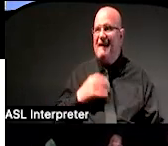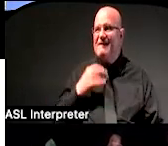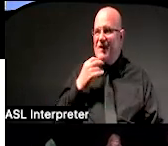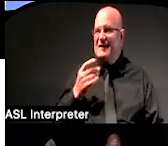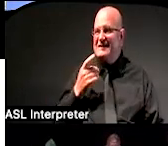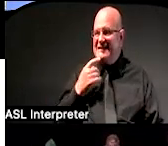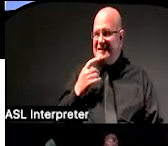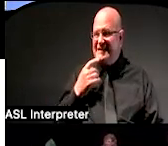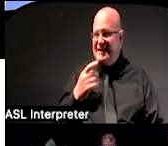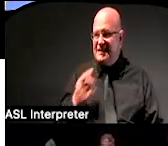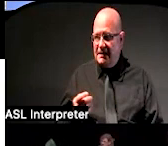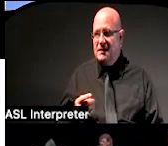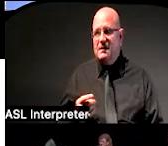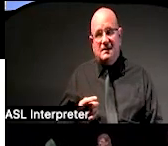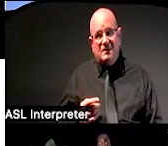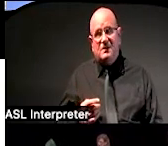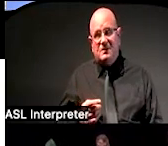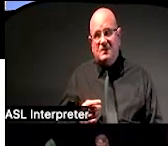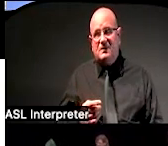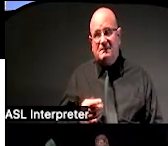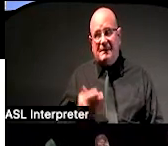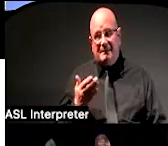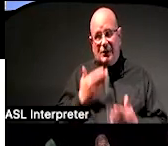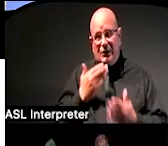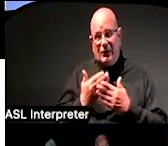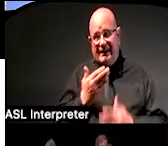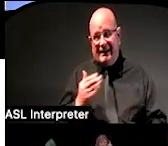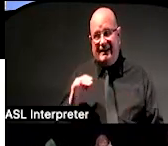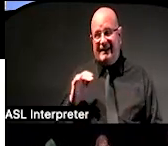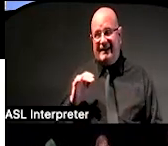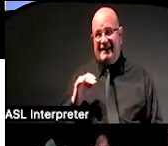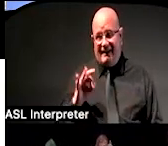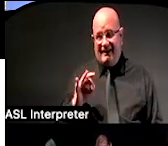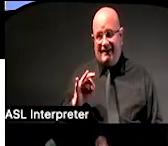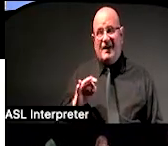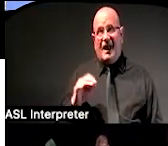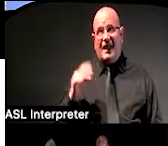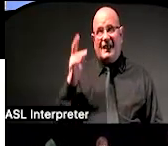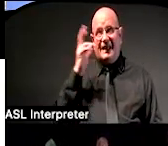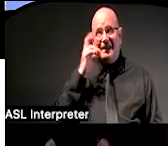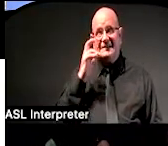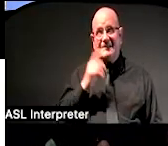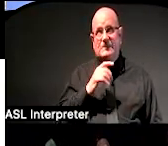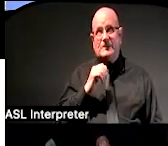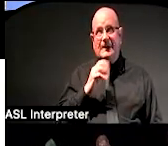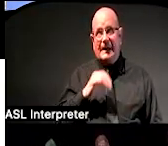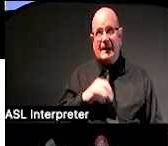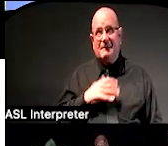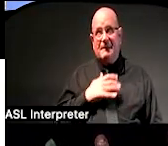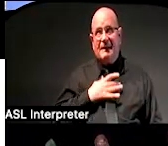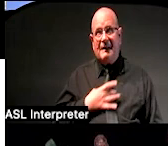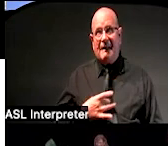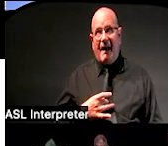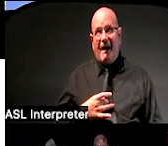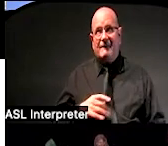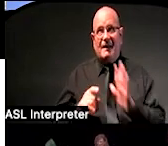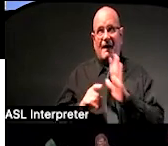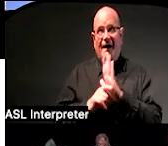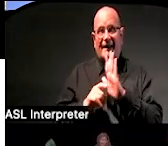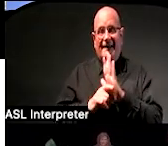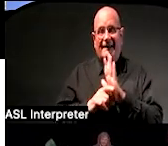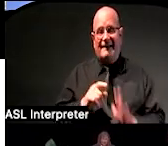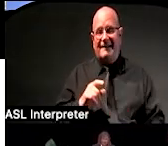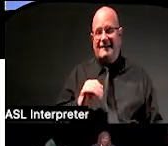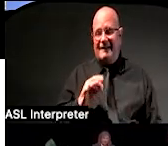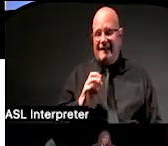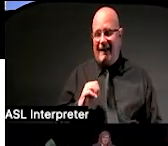saying, boy, that might have been a good thing for me to have listened to Amy and gotten that